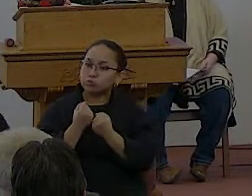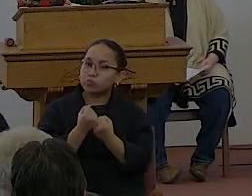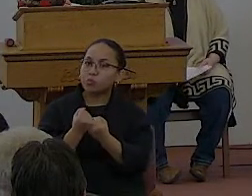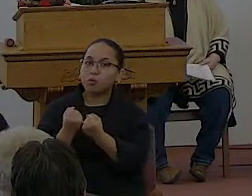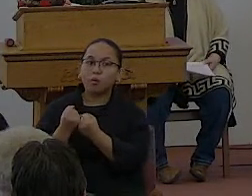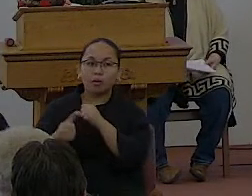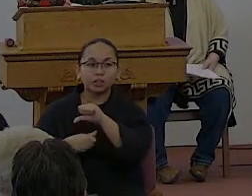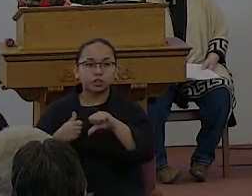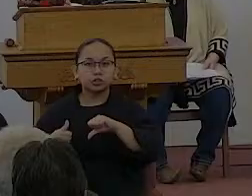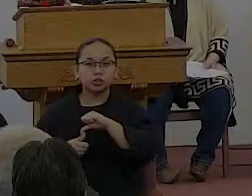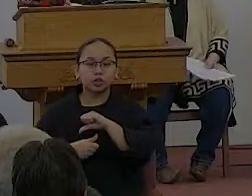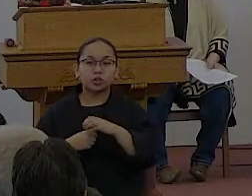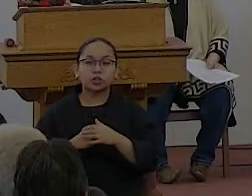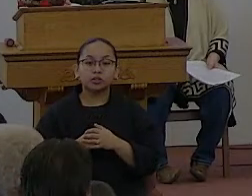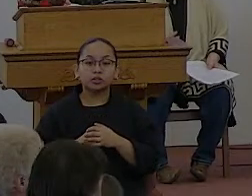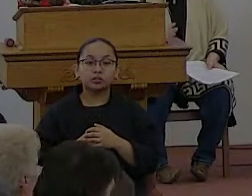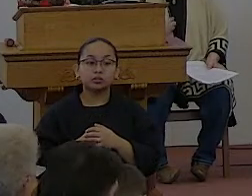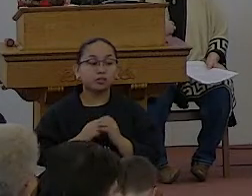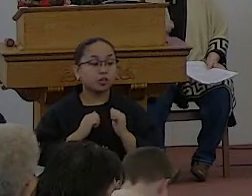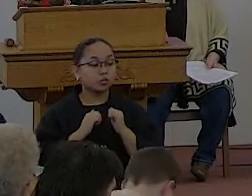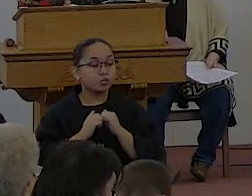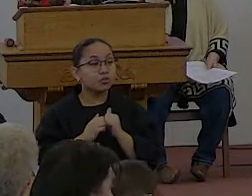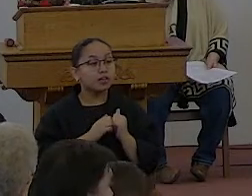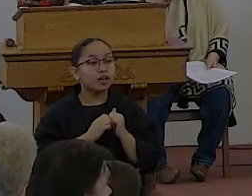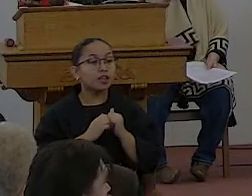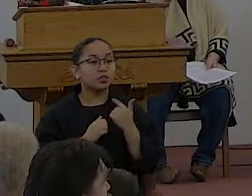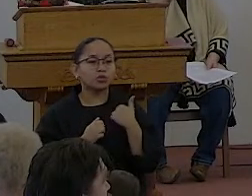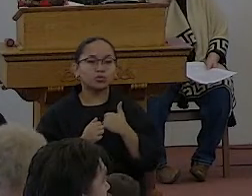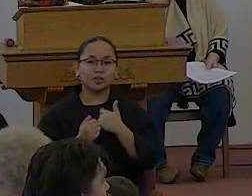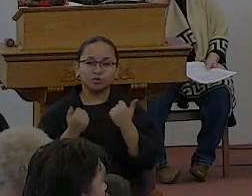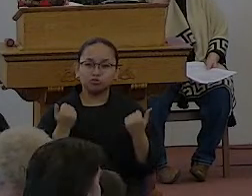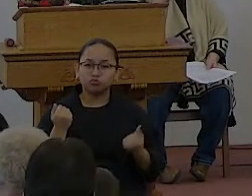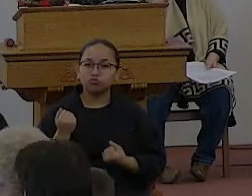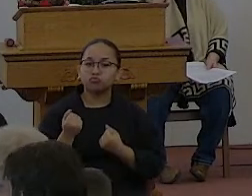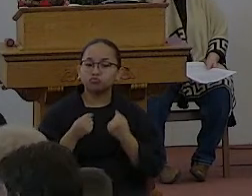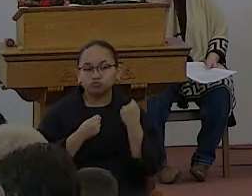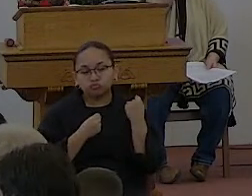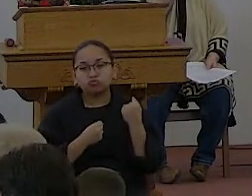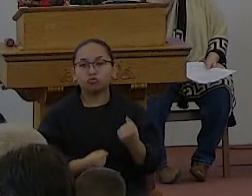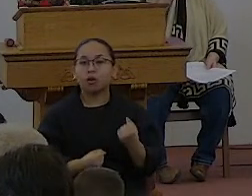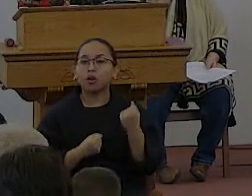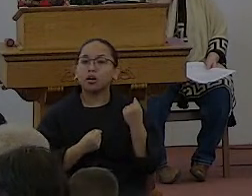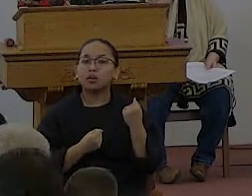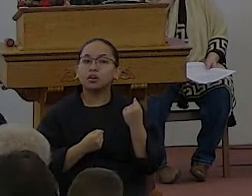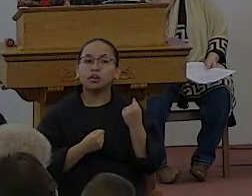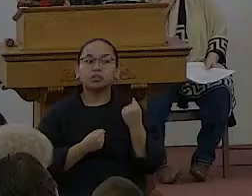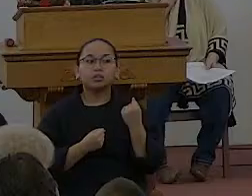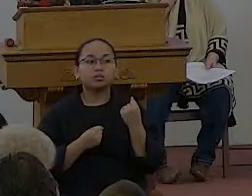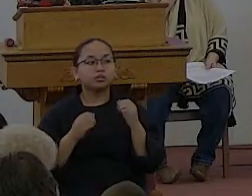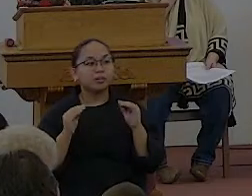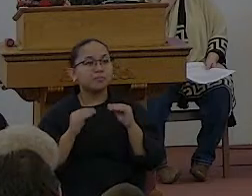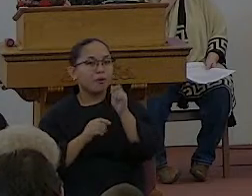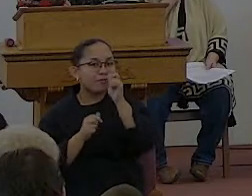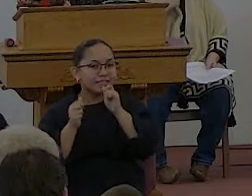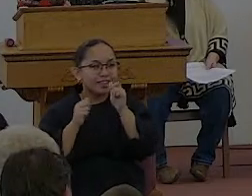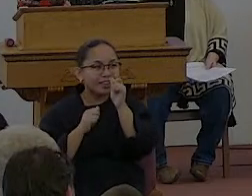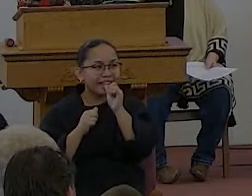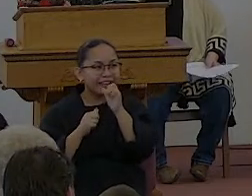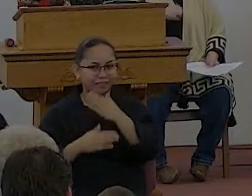other. For together we are stronger, more resilient, and we just had more fun.